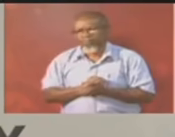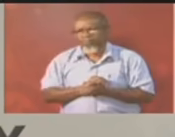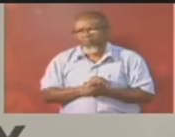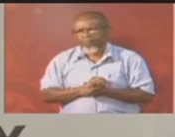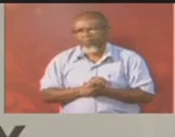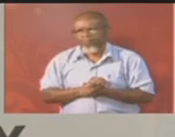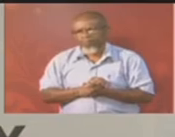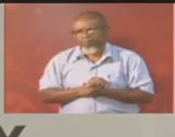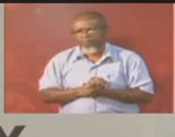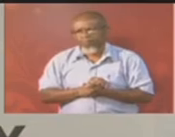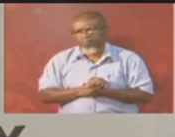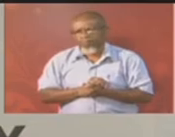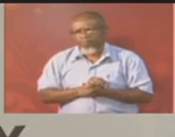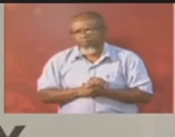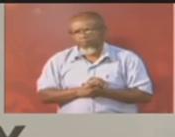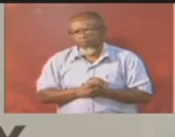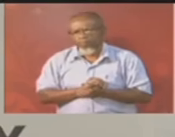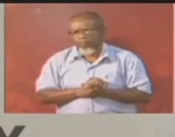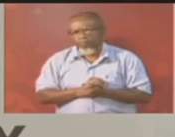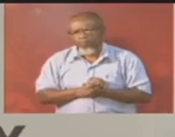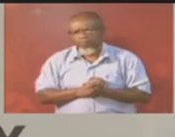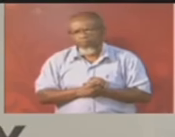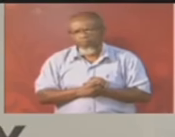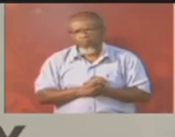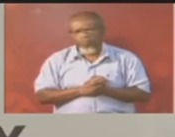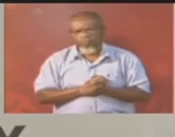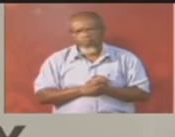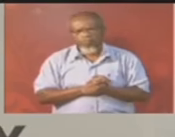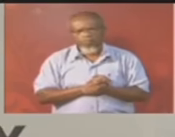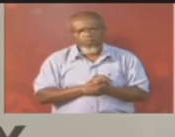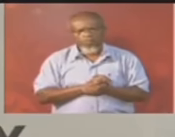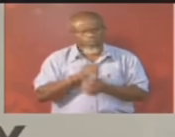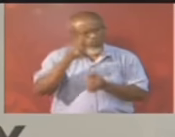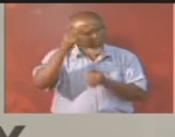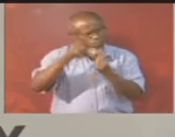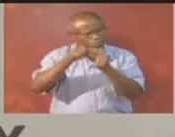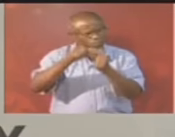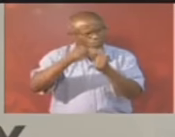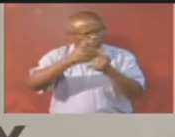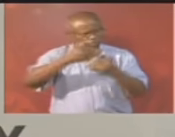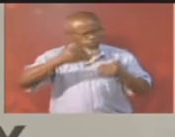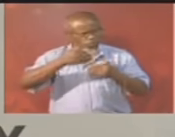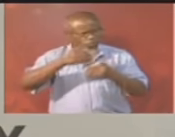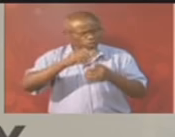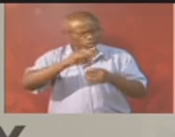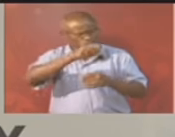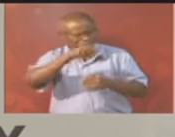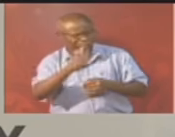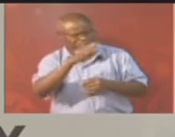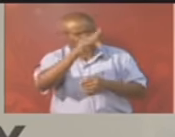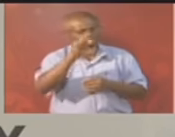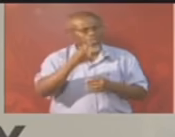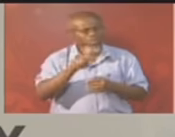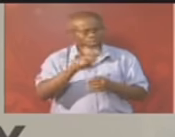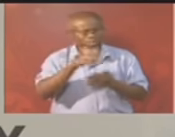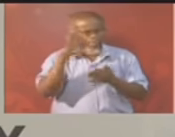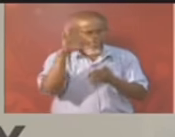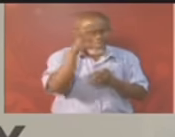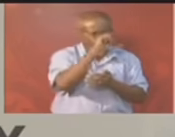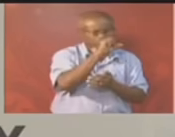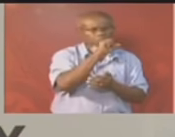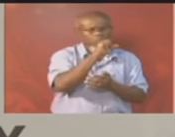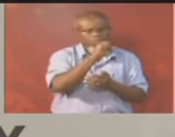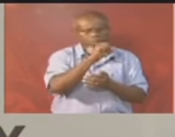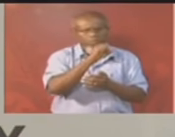of the question from Ms. Boucher, so I'm going to backtrack to that as well. Apologies. The background information